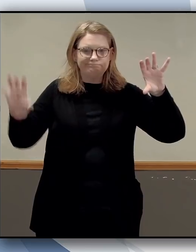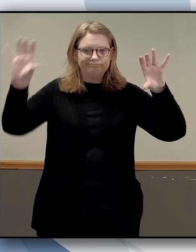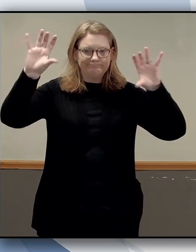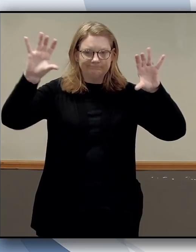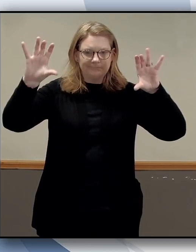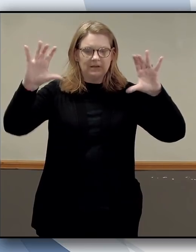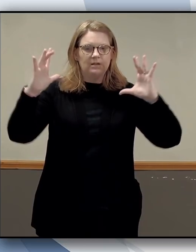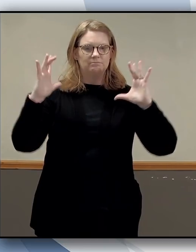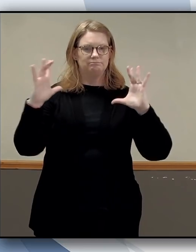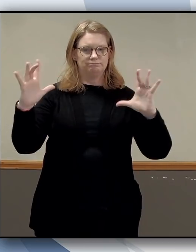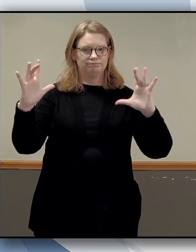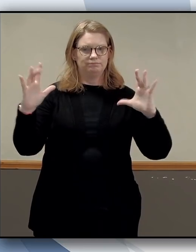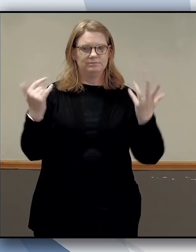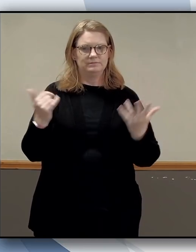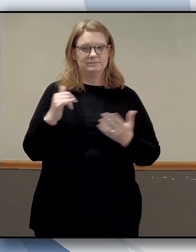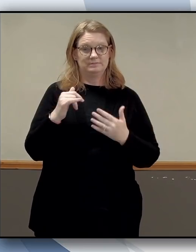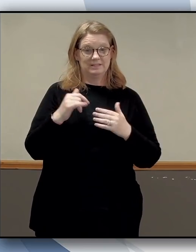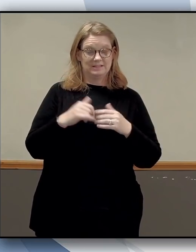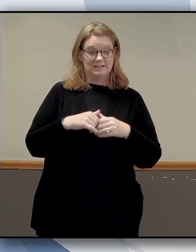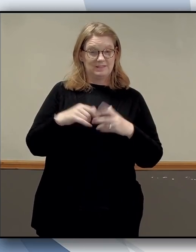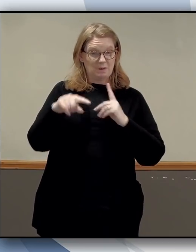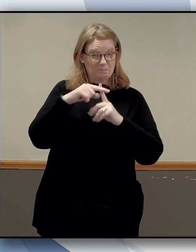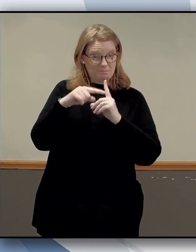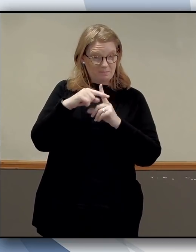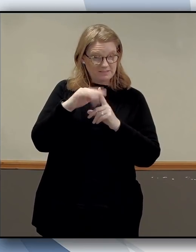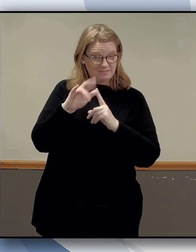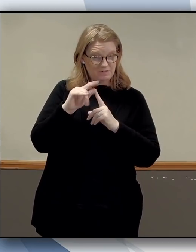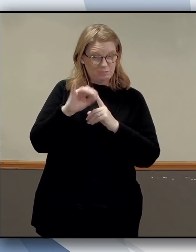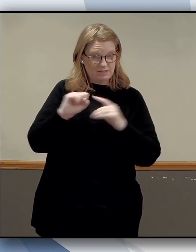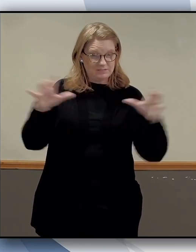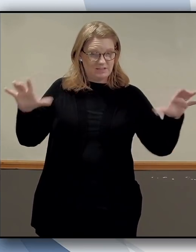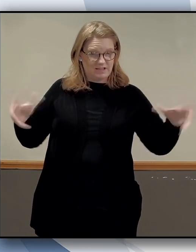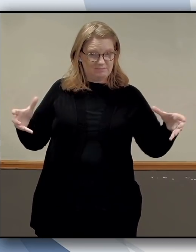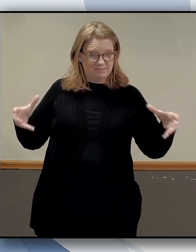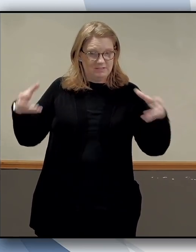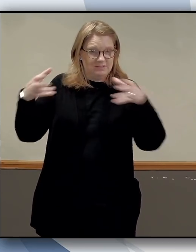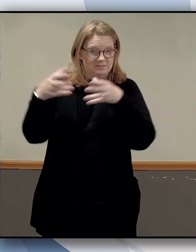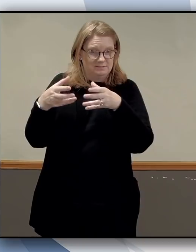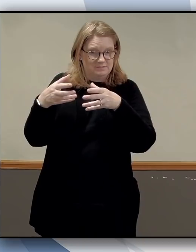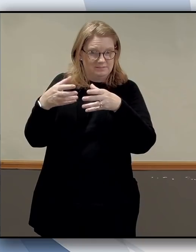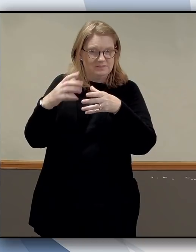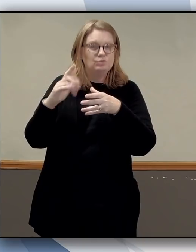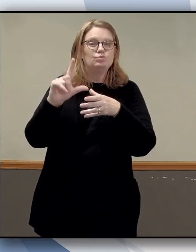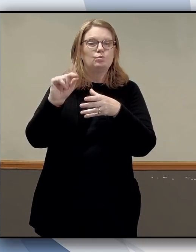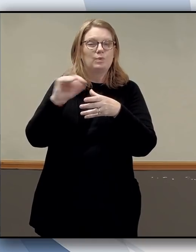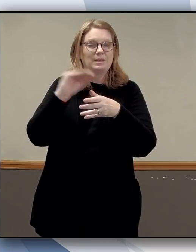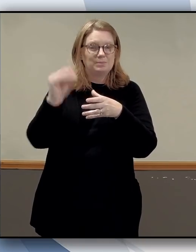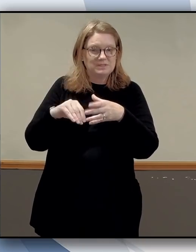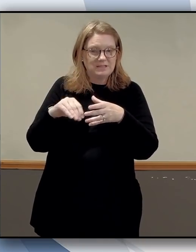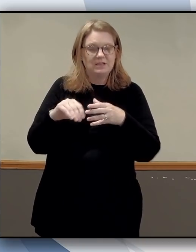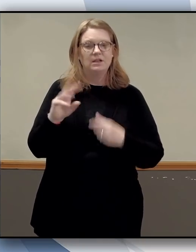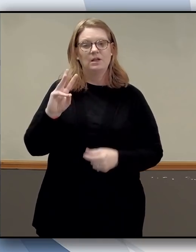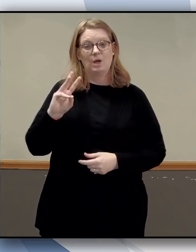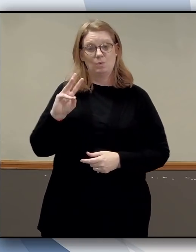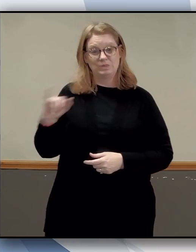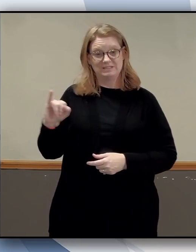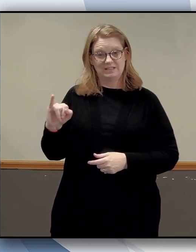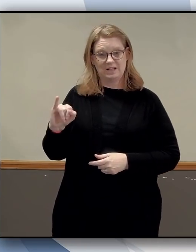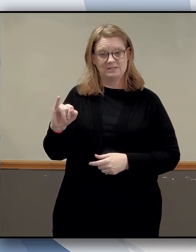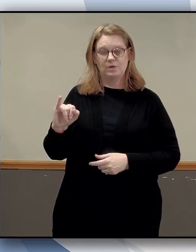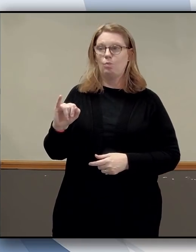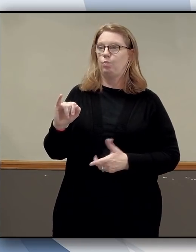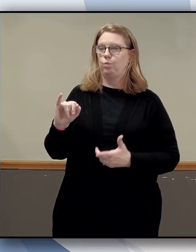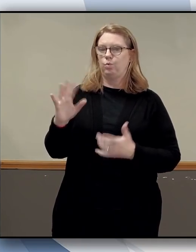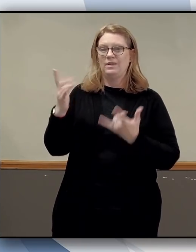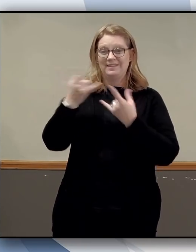and Idaho with 20+ positivity rates, and in states like Wisconsin, which have had mask mandates